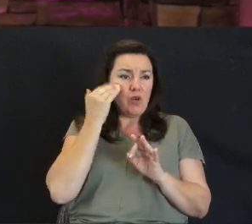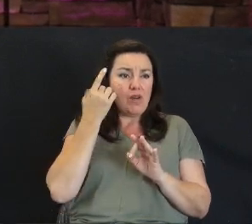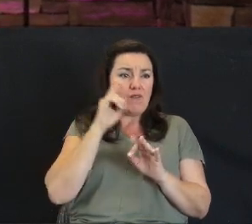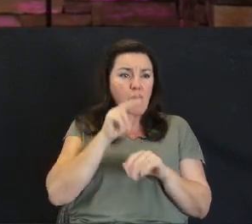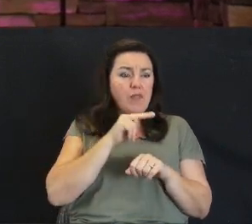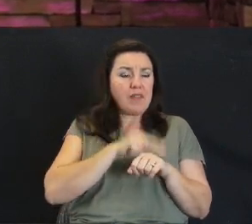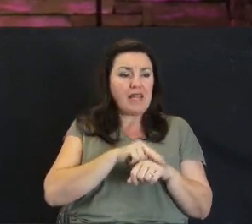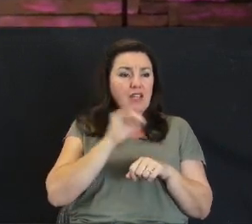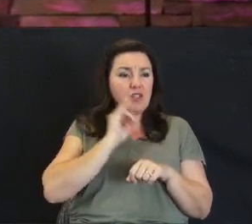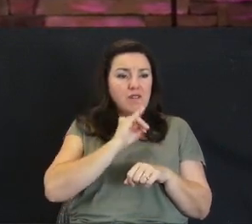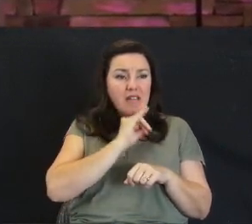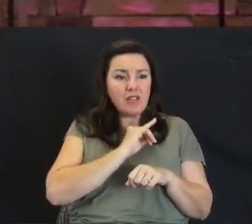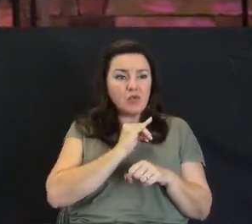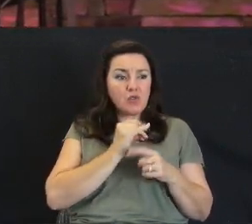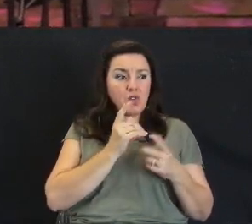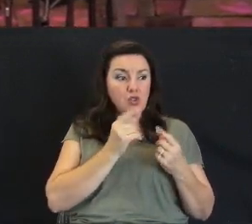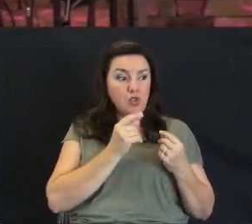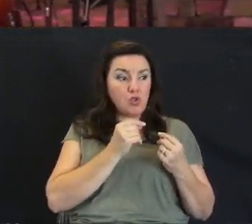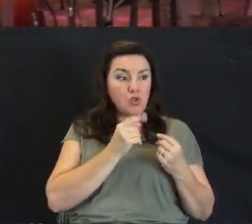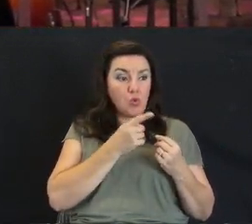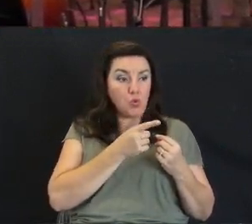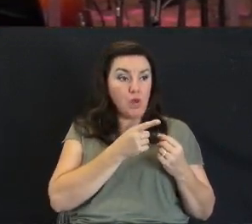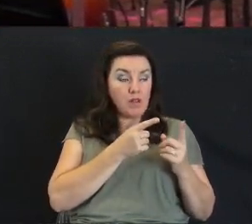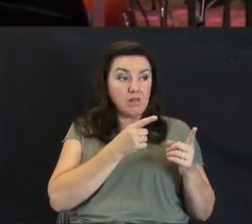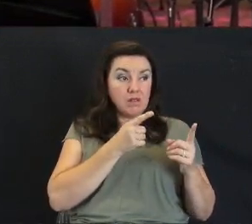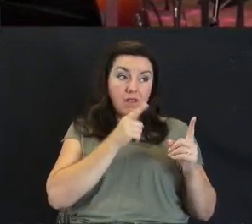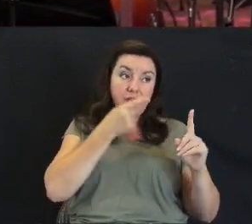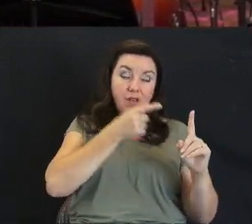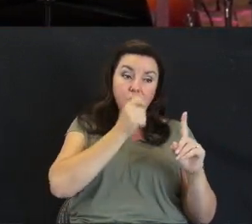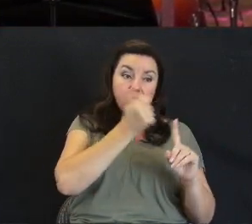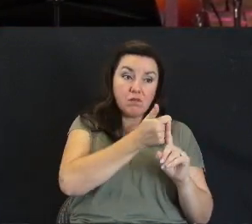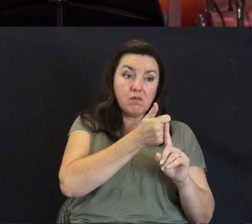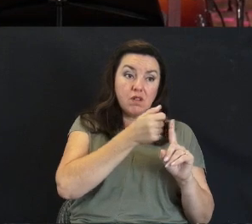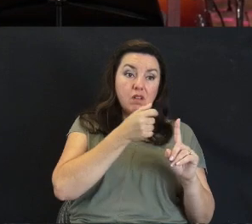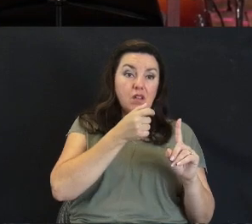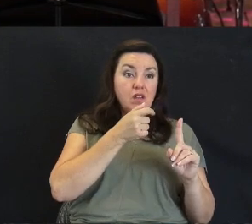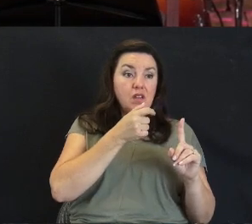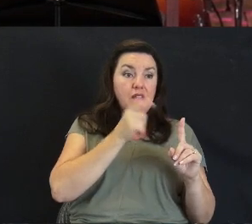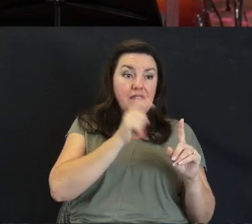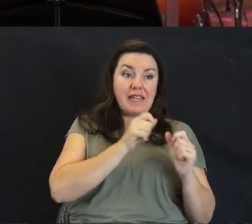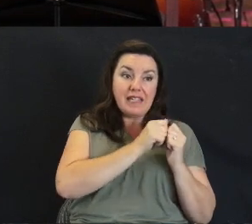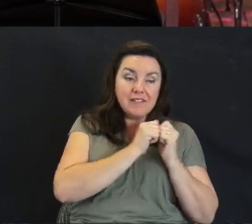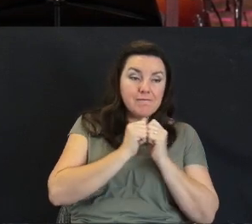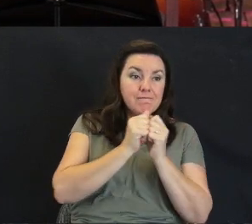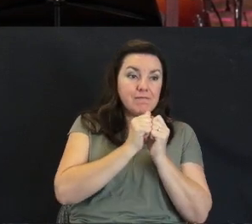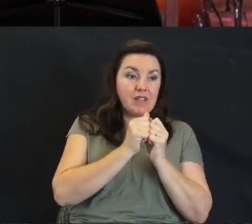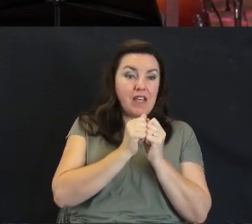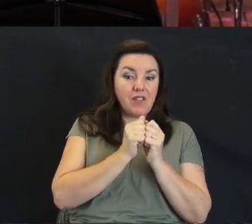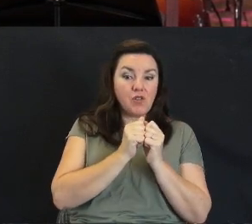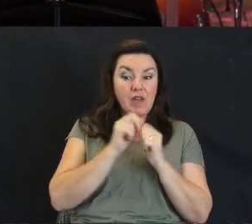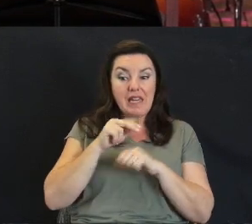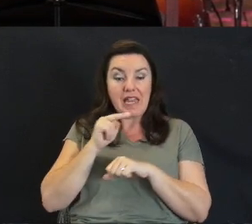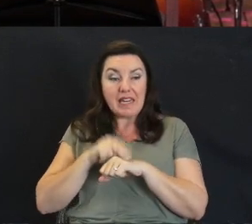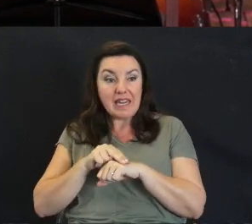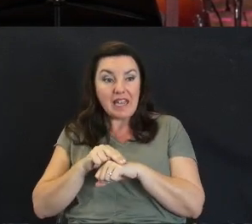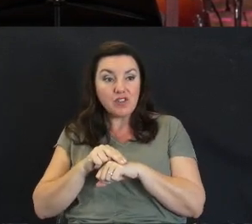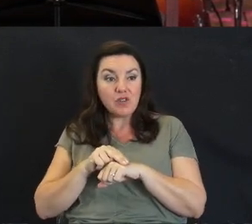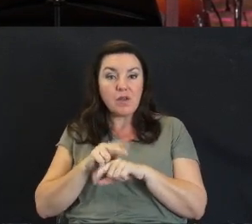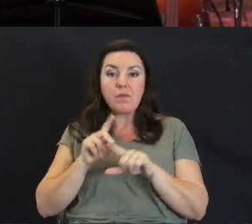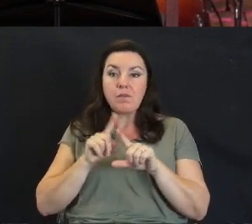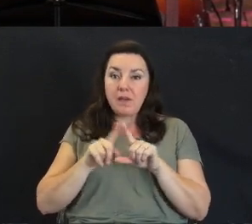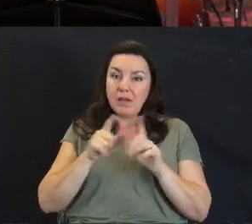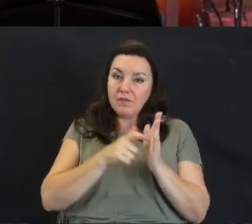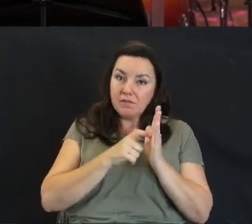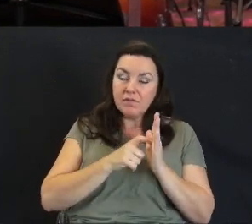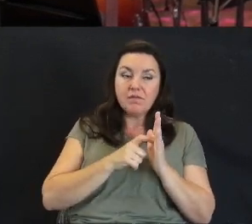the nation of Israel To do What they were going to do They needed to be To gone together Bonded together Not only as a nation But that nation Was